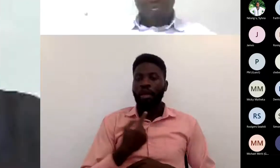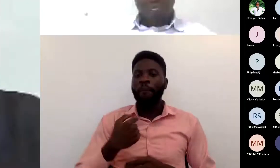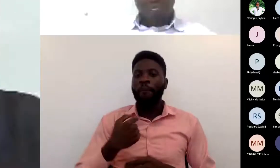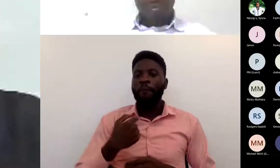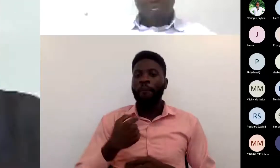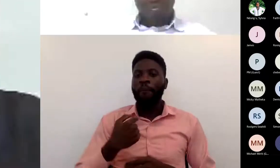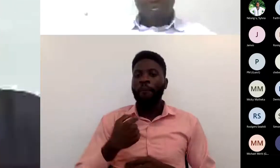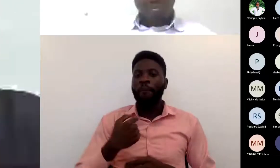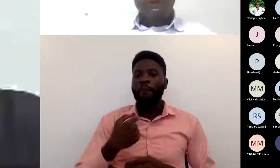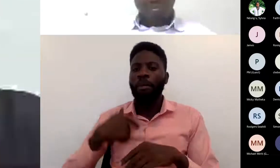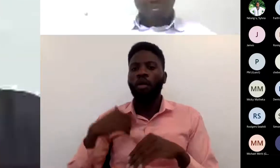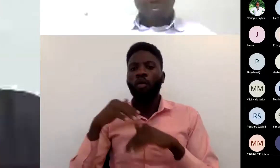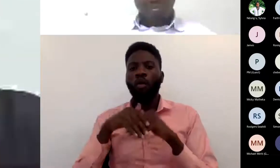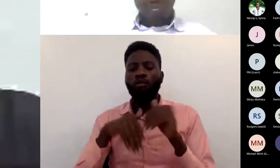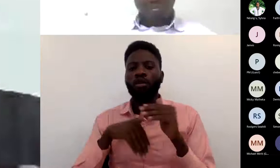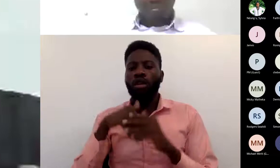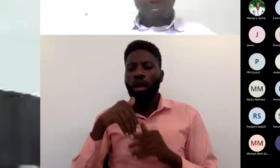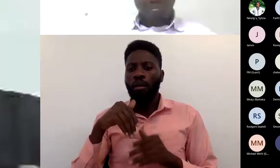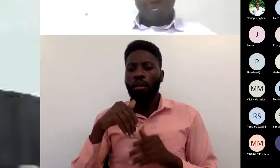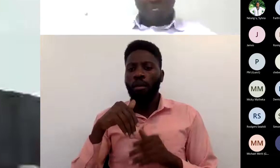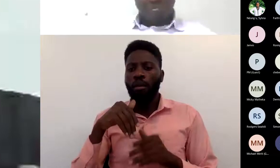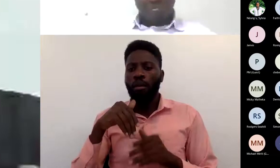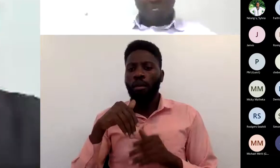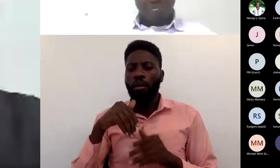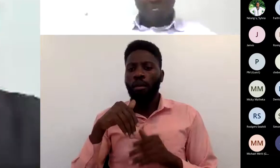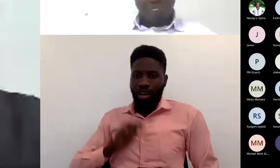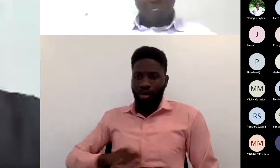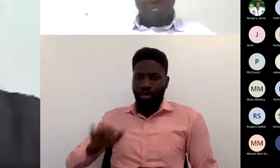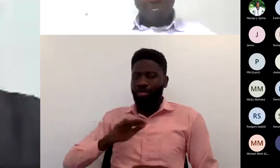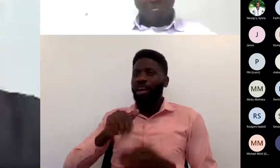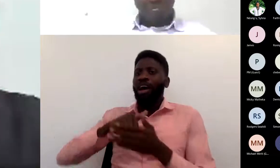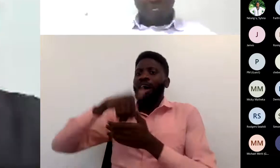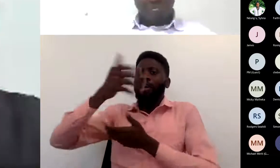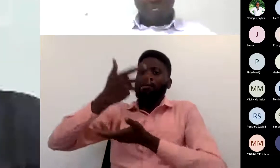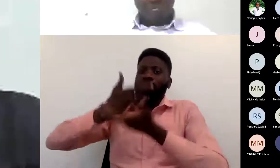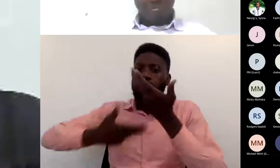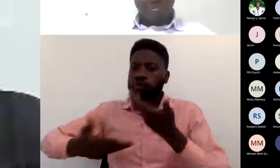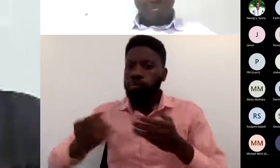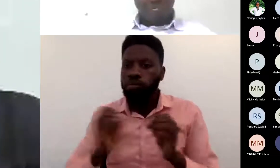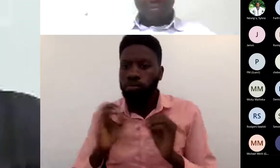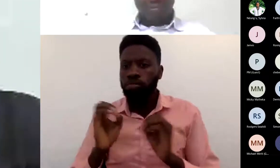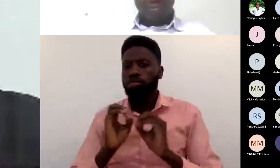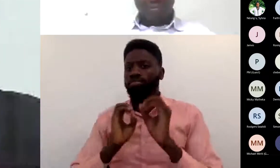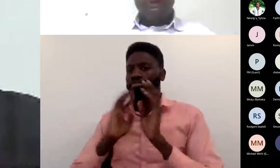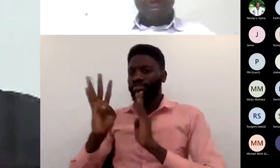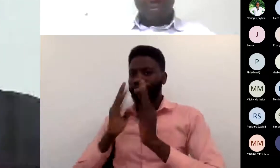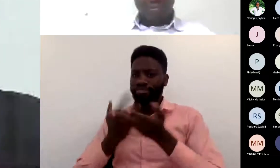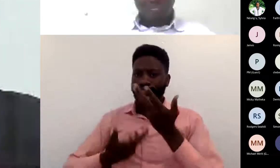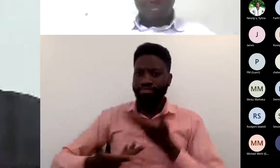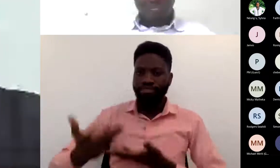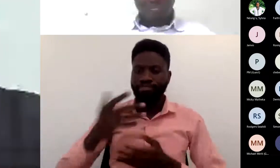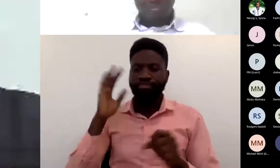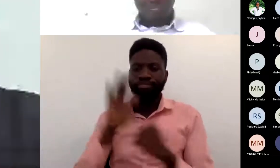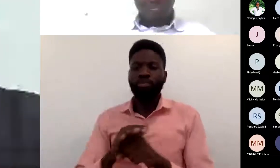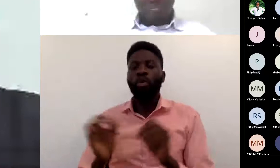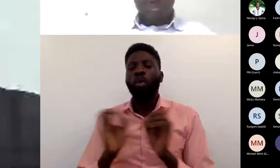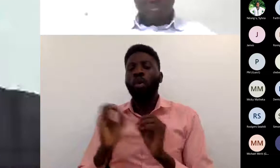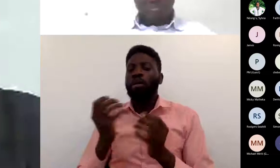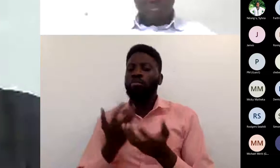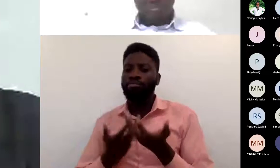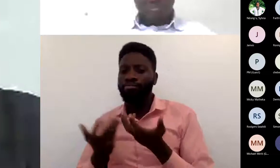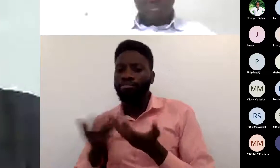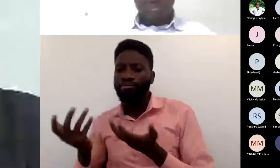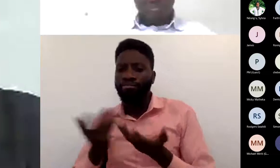be comfortable to be in my own space, not to be out there, not to be talking a lot or engaging with a lot